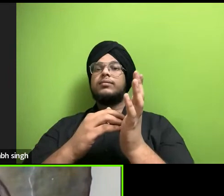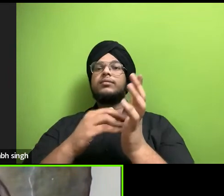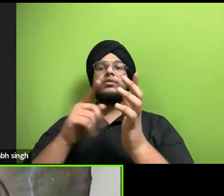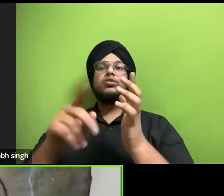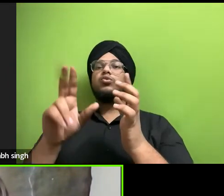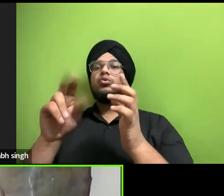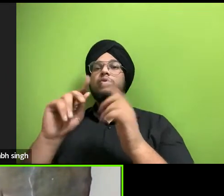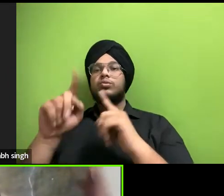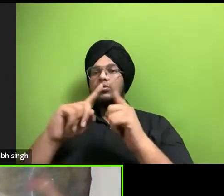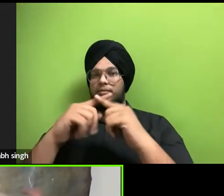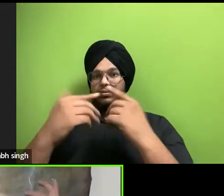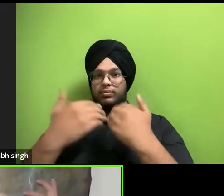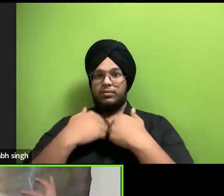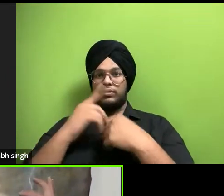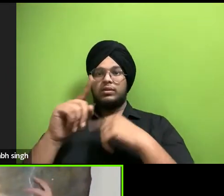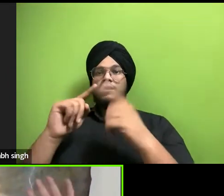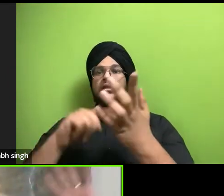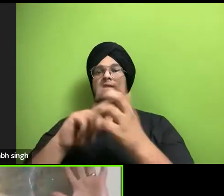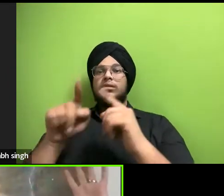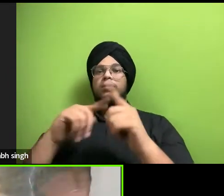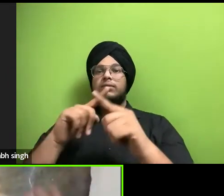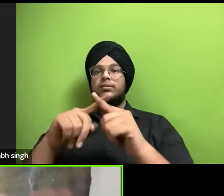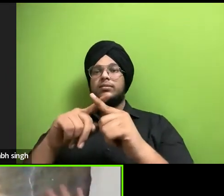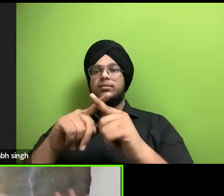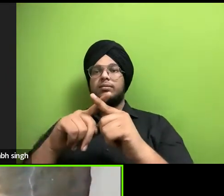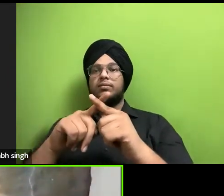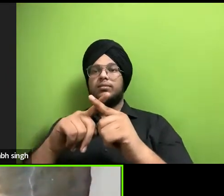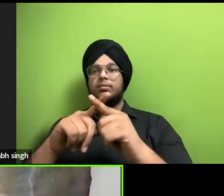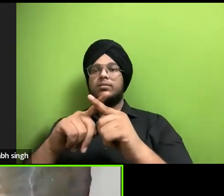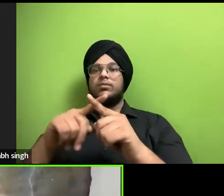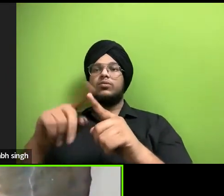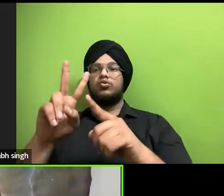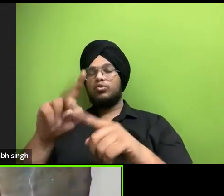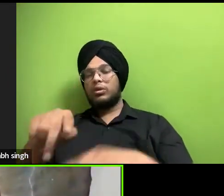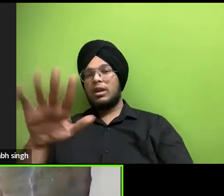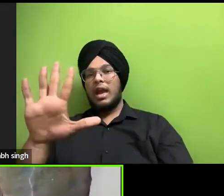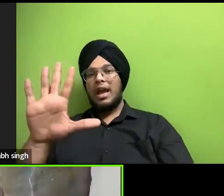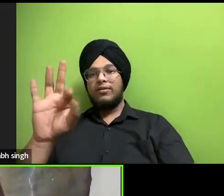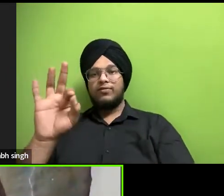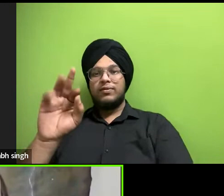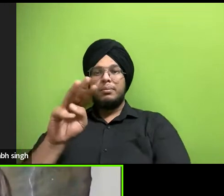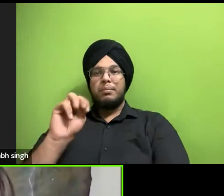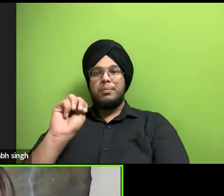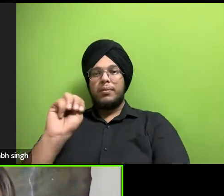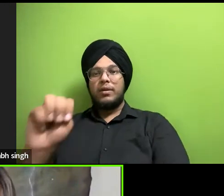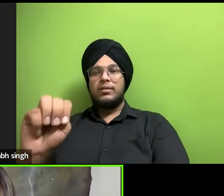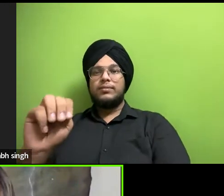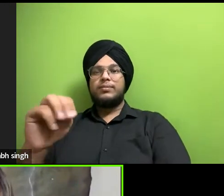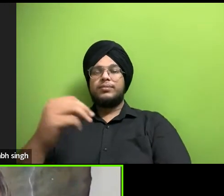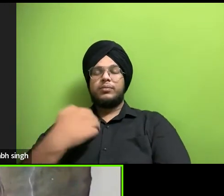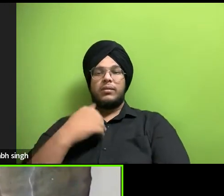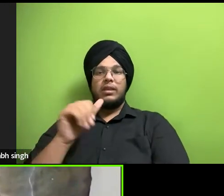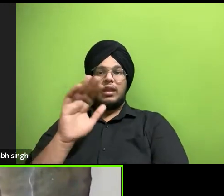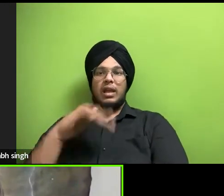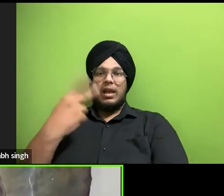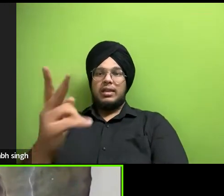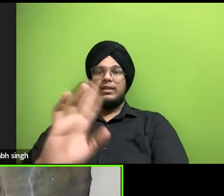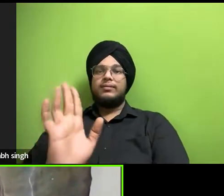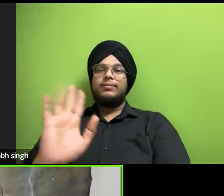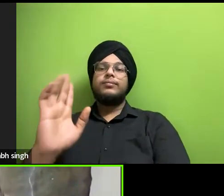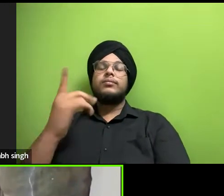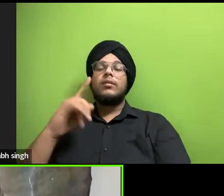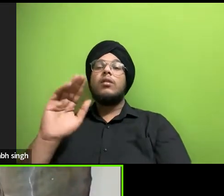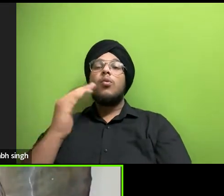about me. This is about a past, which I adore and love, but it was still not reflecting my reality. So when